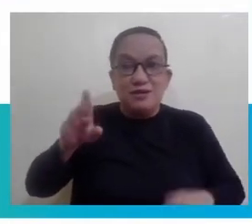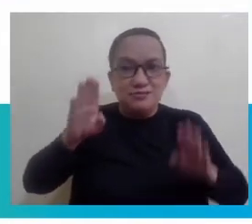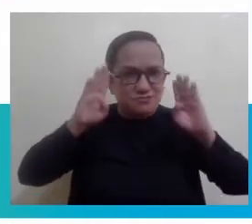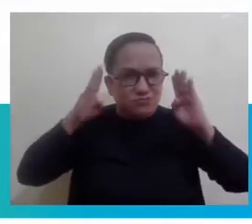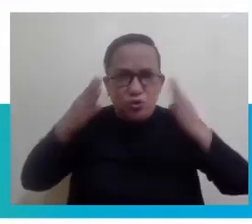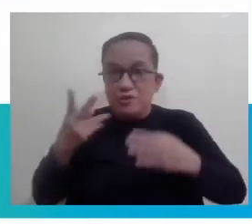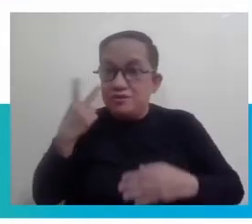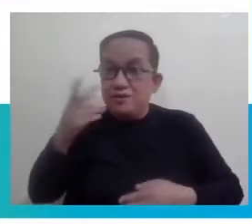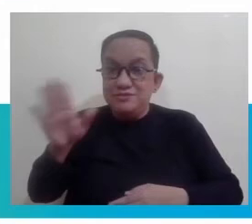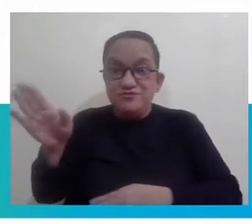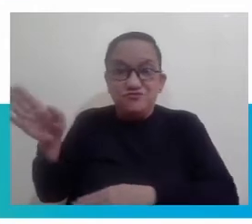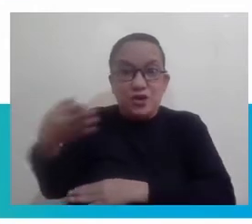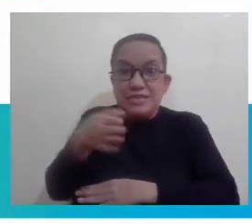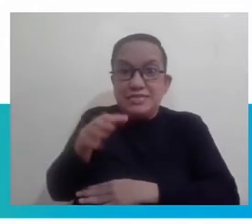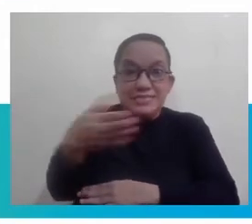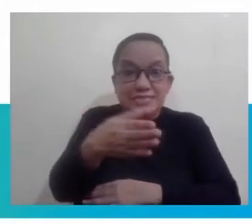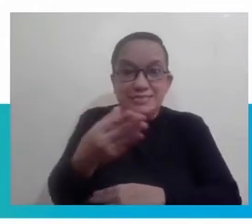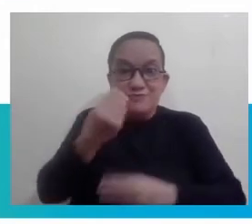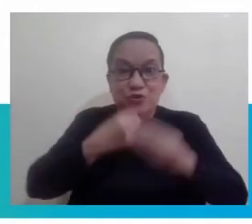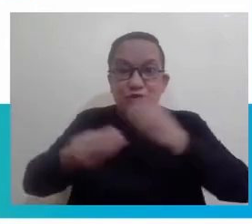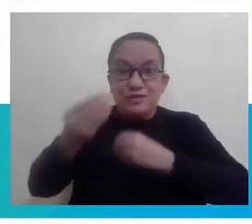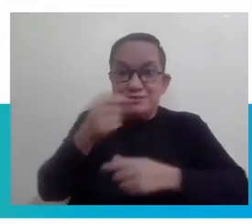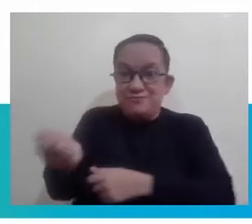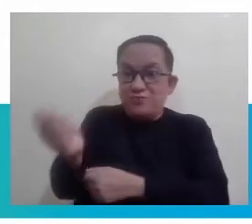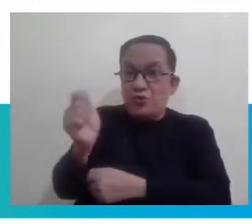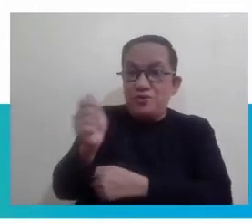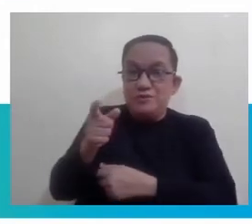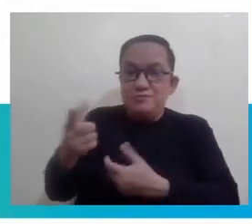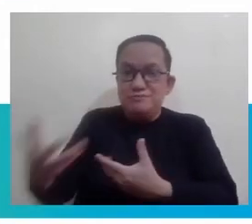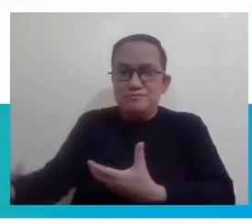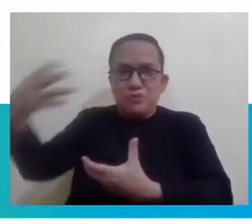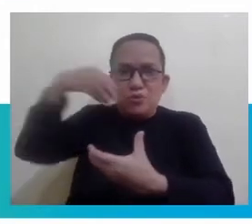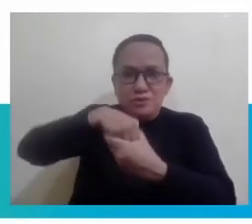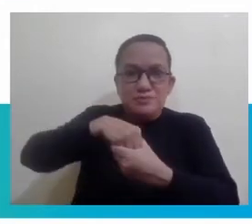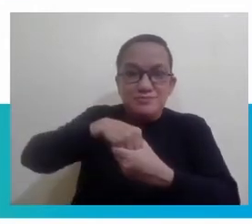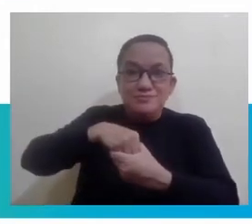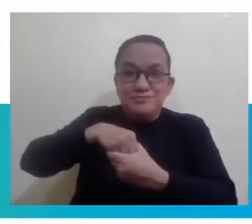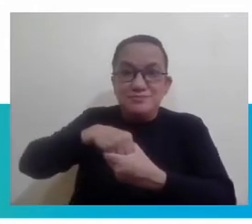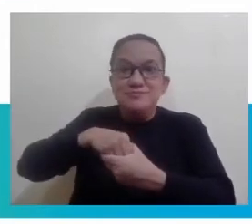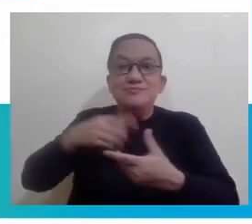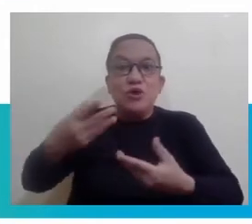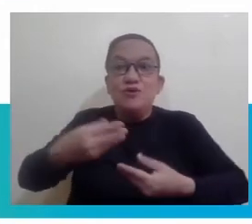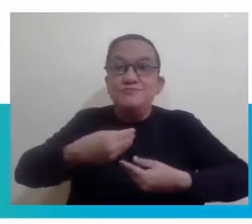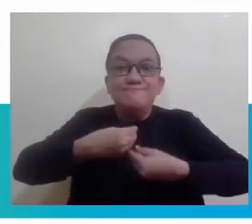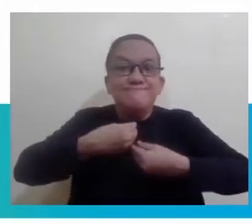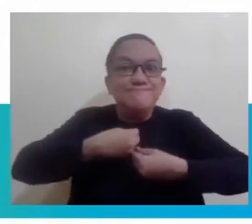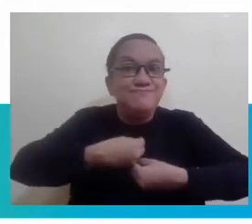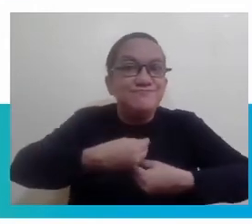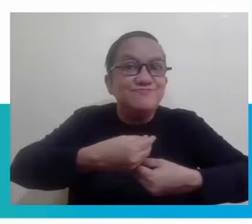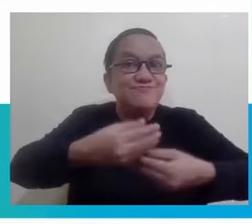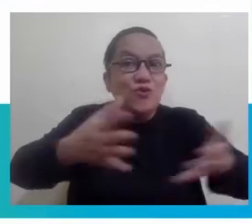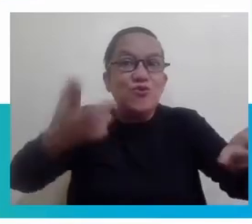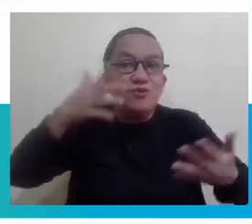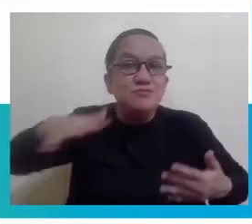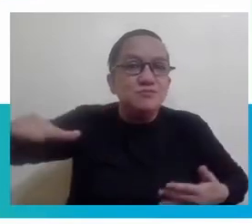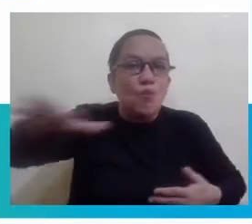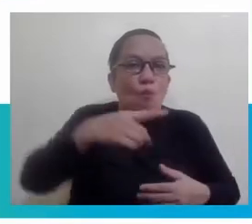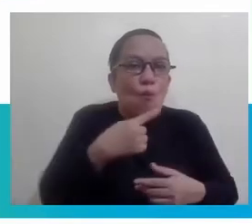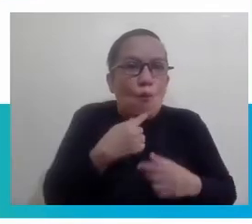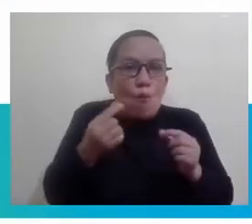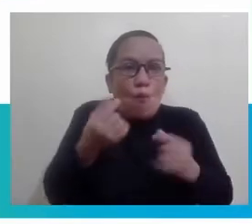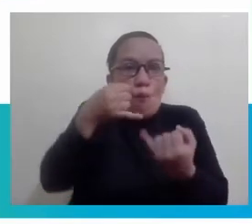to the packages that are given to for the treatment of malnourished children, and also,